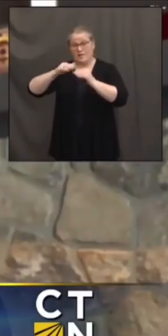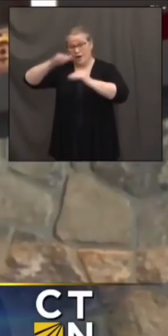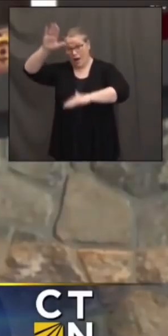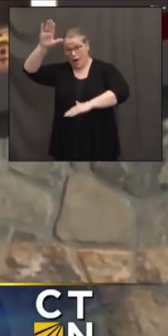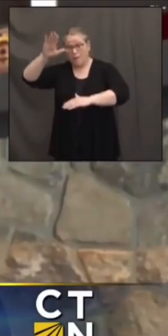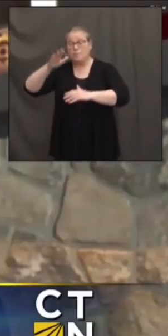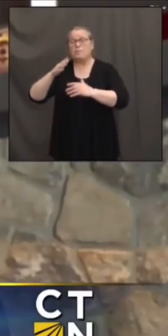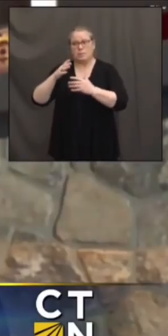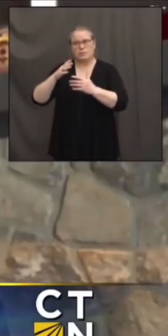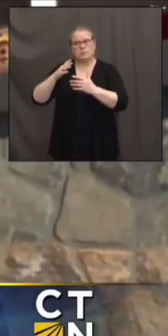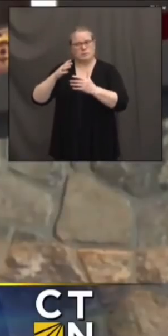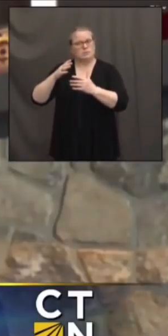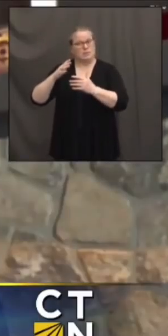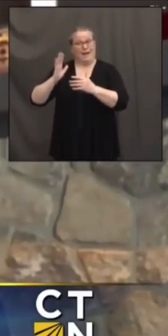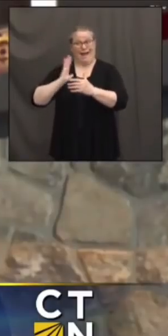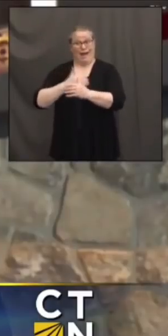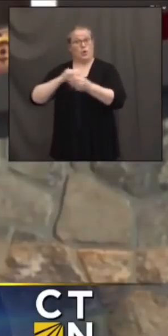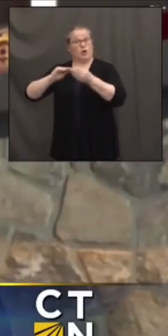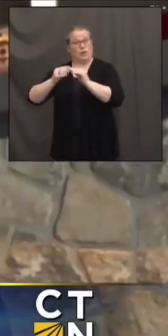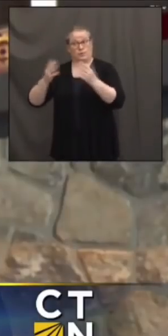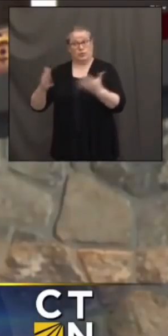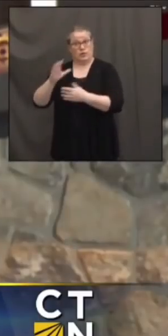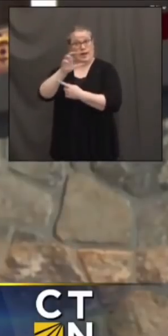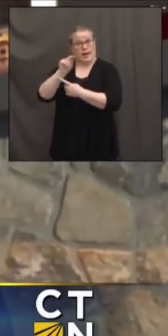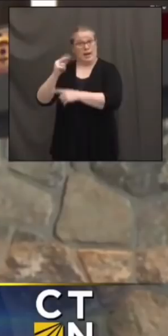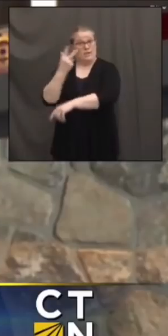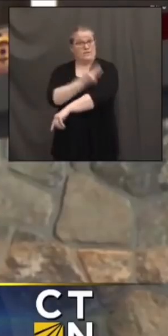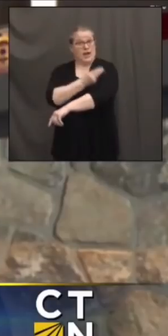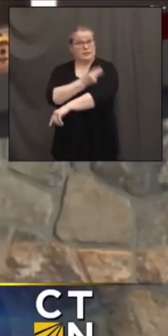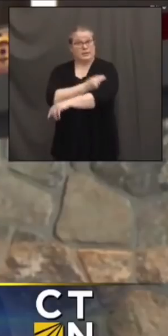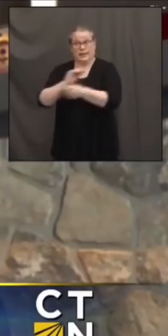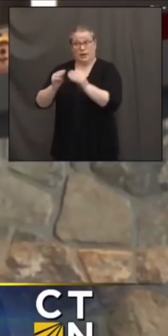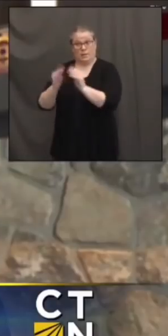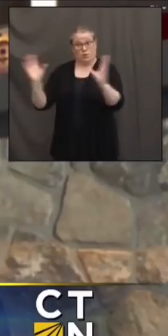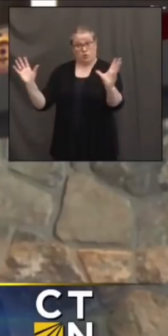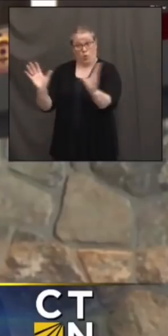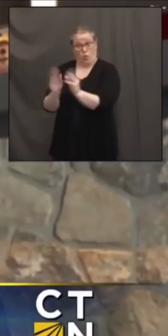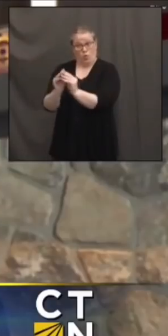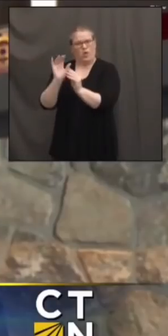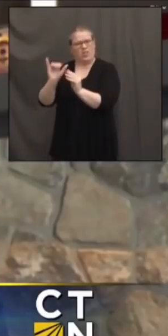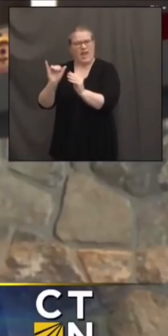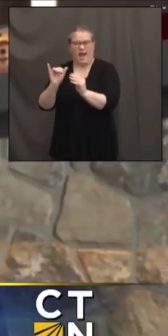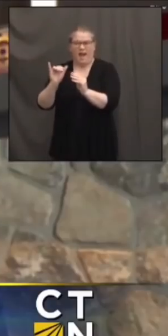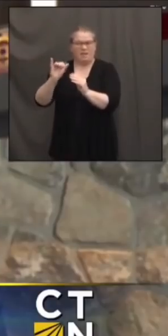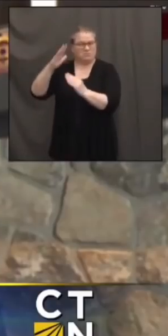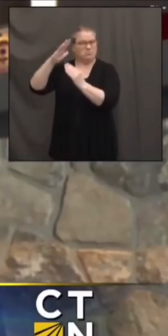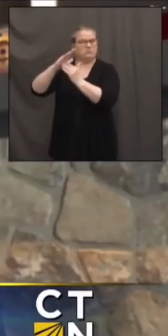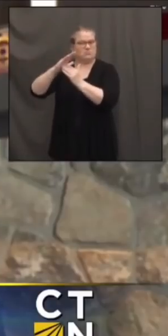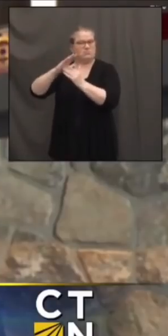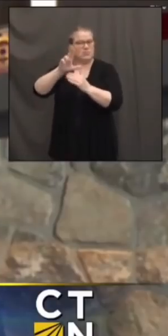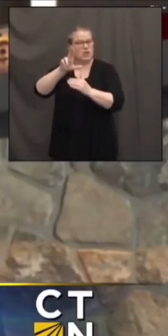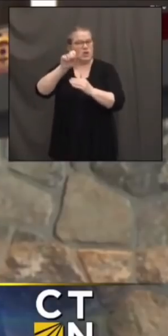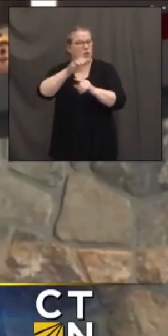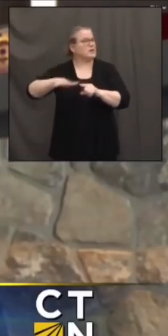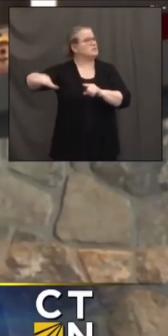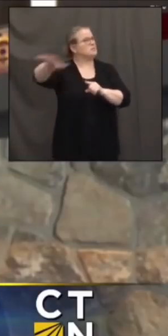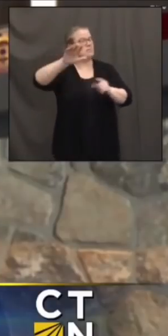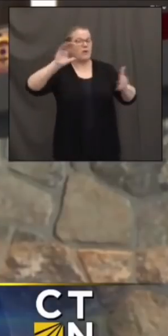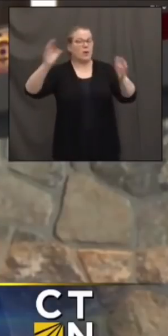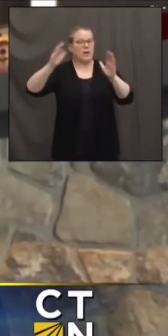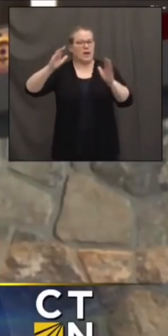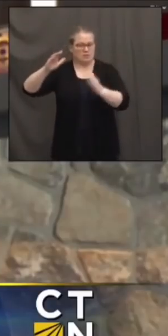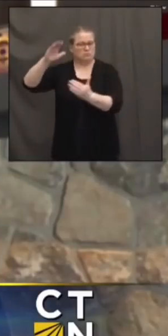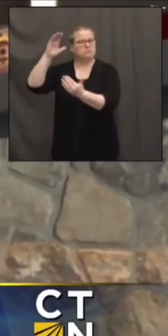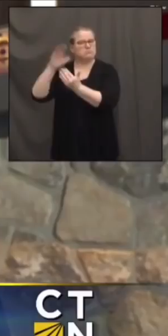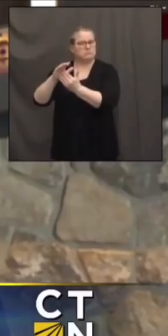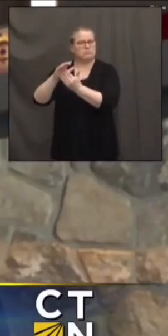penetration among the elderly population, which is the most vulnerable population. We're going to have more opportunity to lean forward. I think that you're